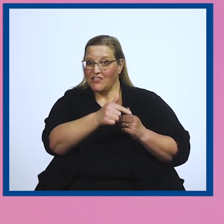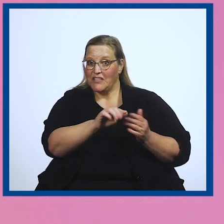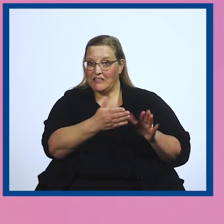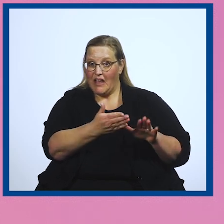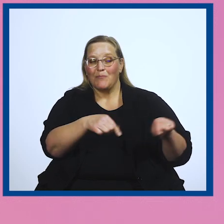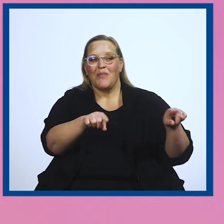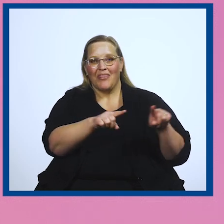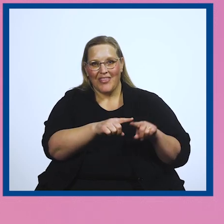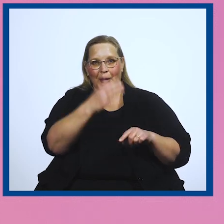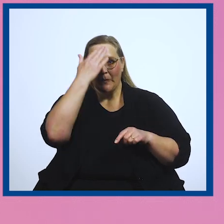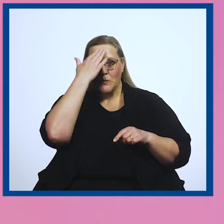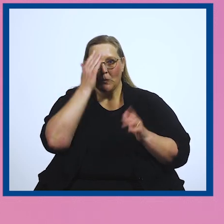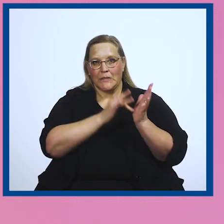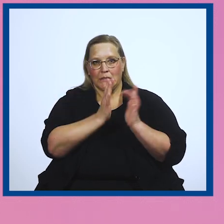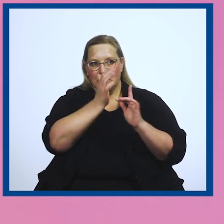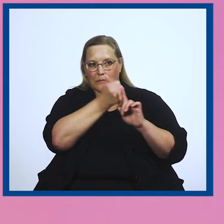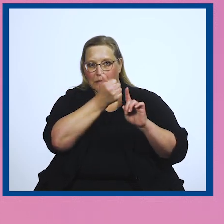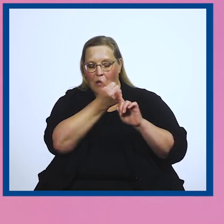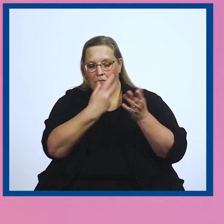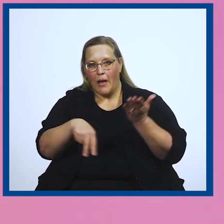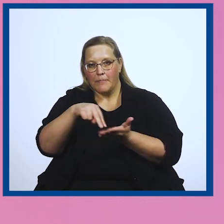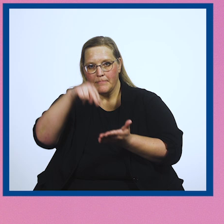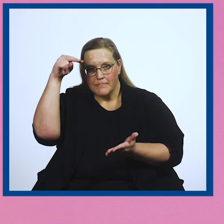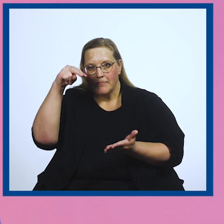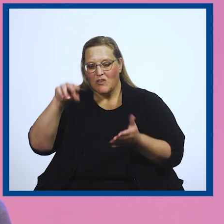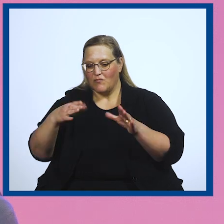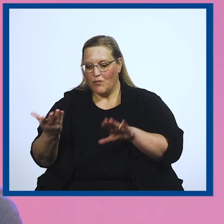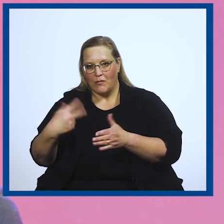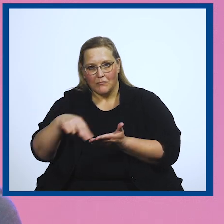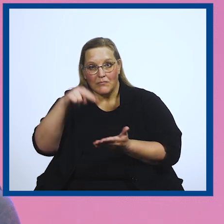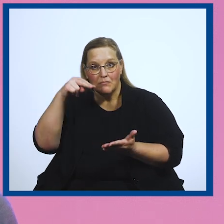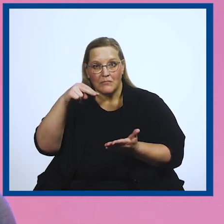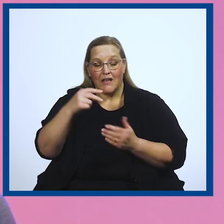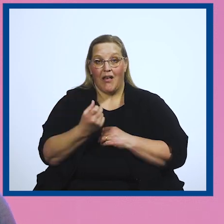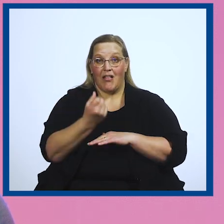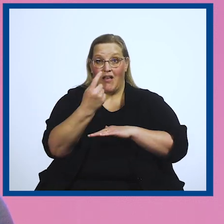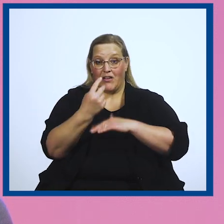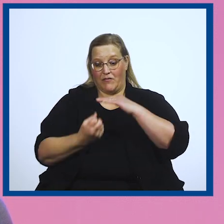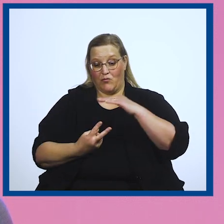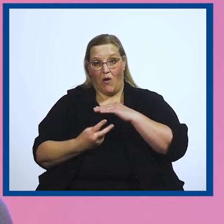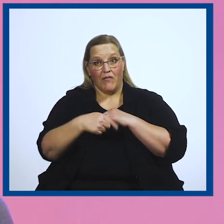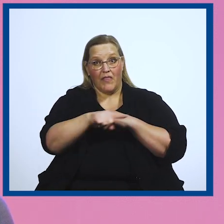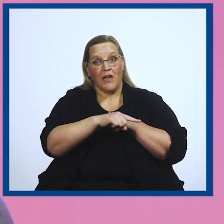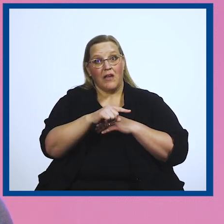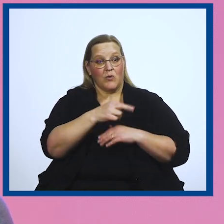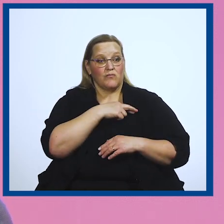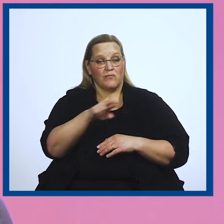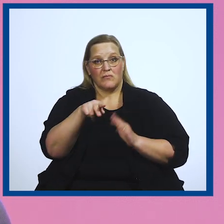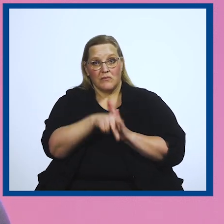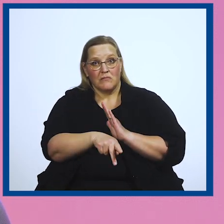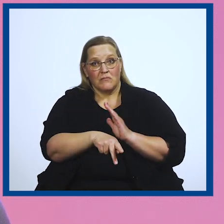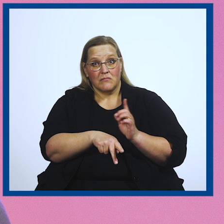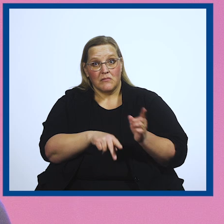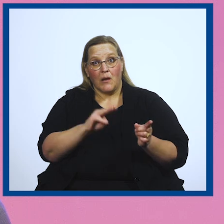believing that Jesus had risen from the grave. In fact, 11 of the 12 original apostles were martyrs. We do not die